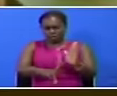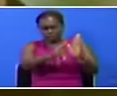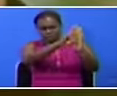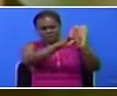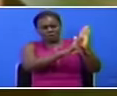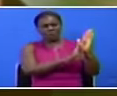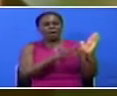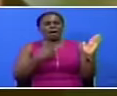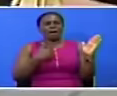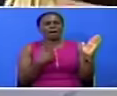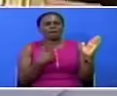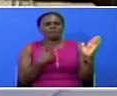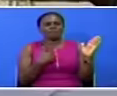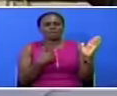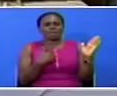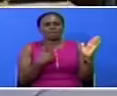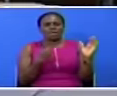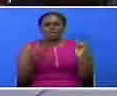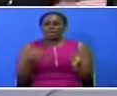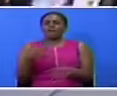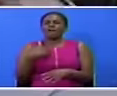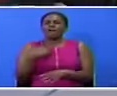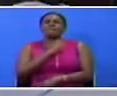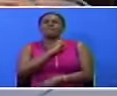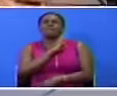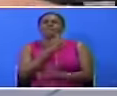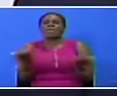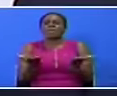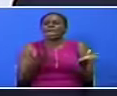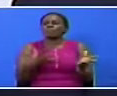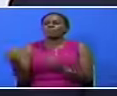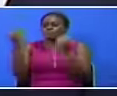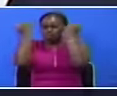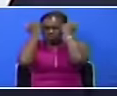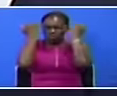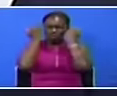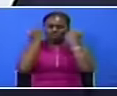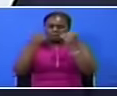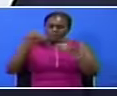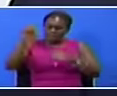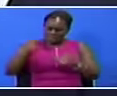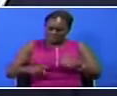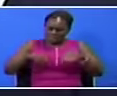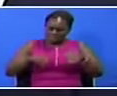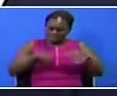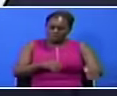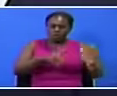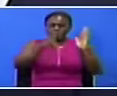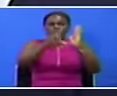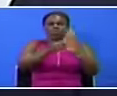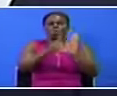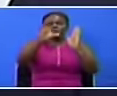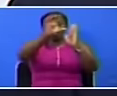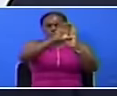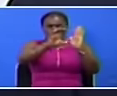requirements and disgruntled individuals should seek redress at the courts. We swear to abide by the law, the constitution